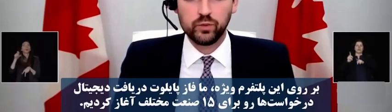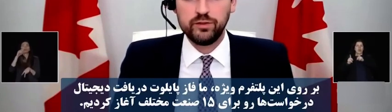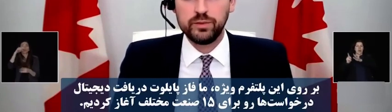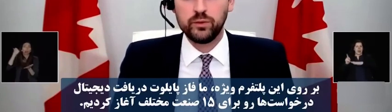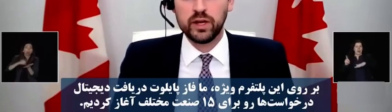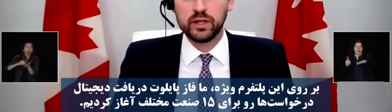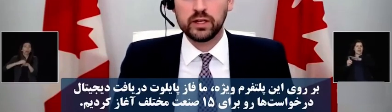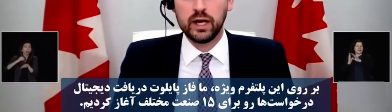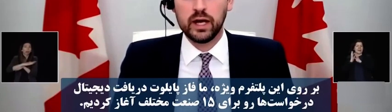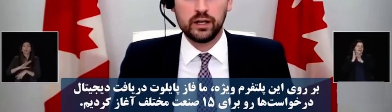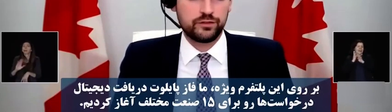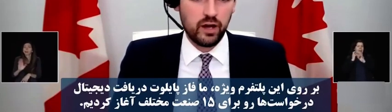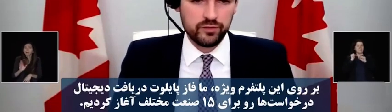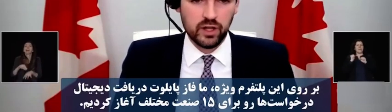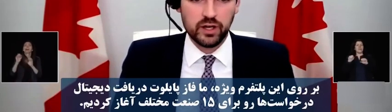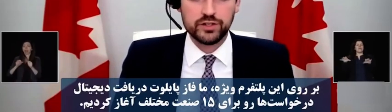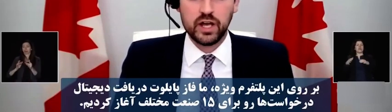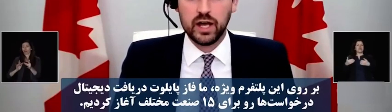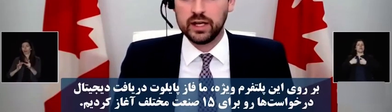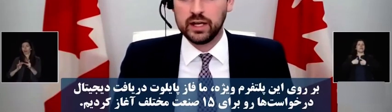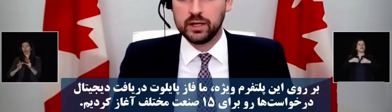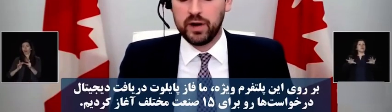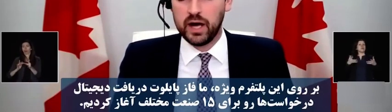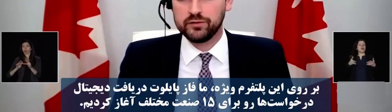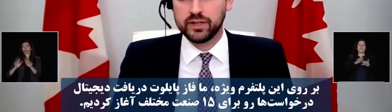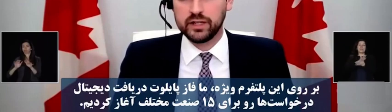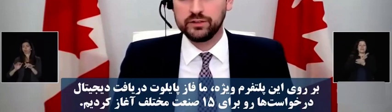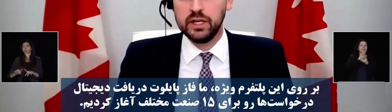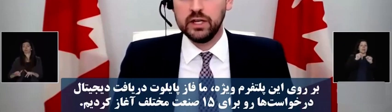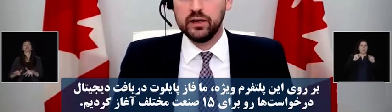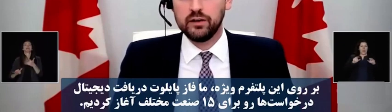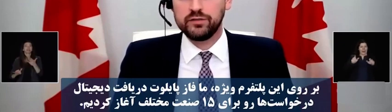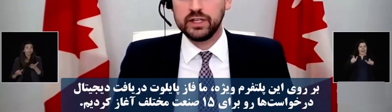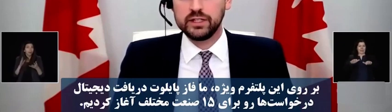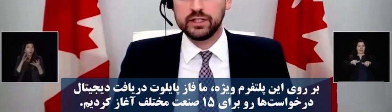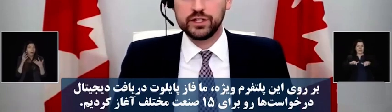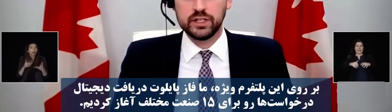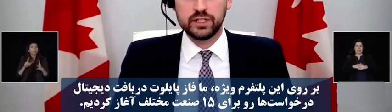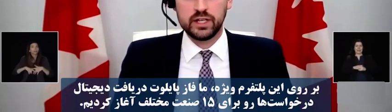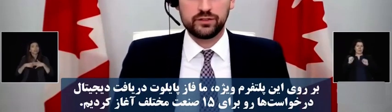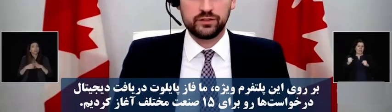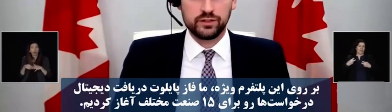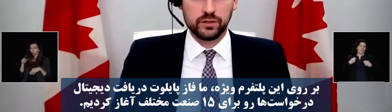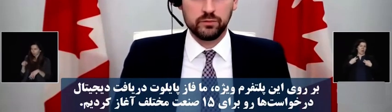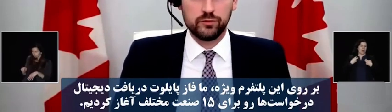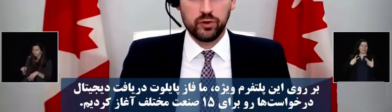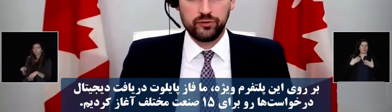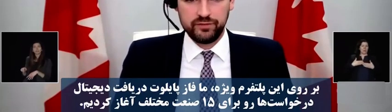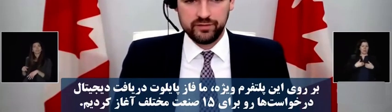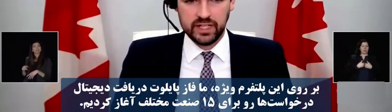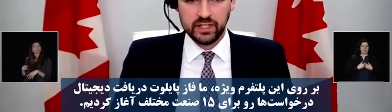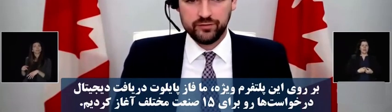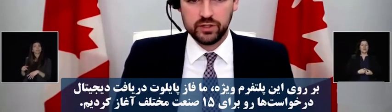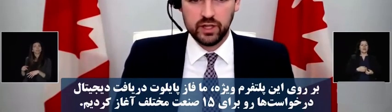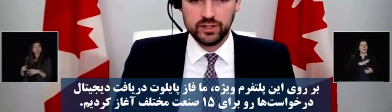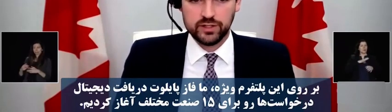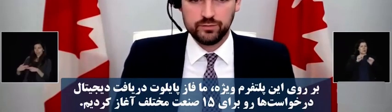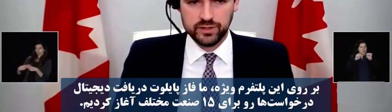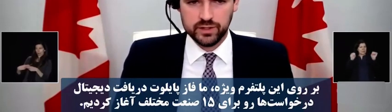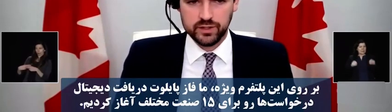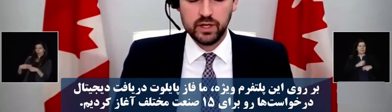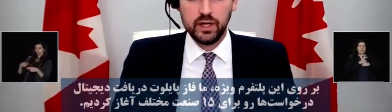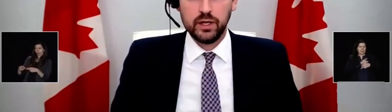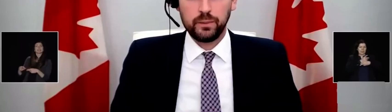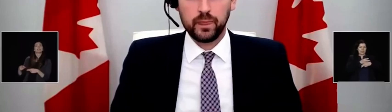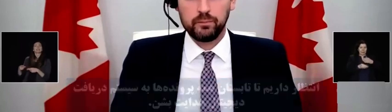piece, we've been running a soft launch in a pilot phase of the digital intake system for 15 different lines